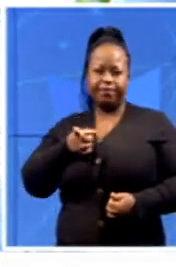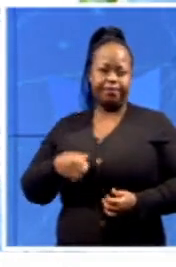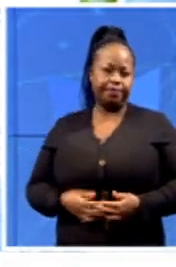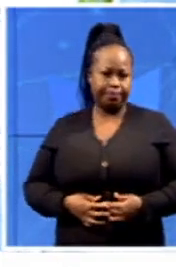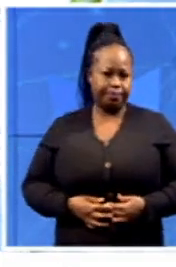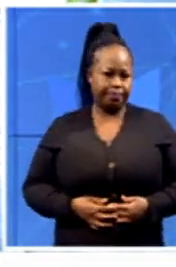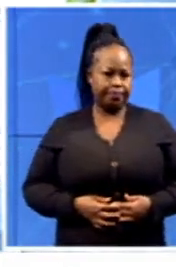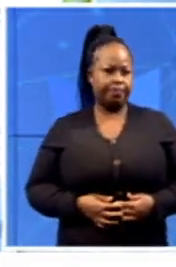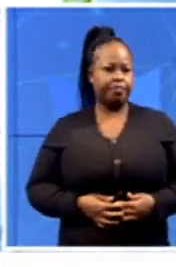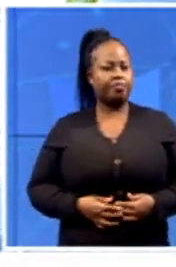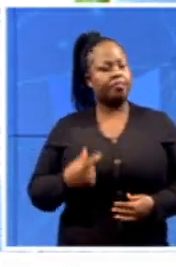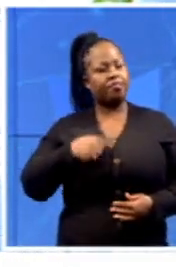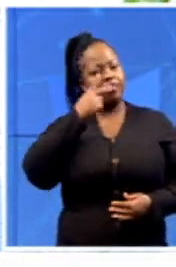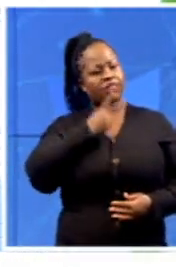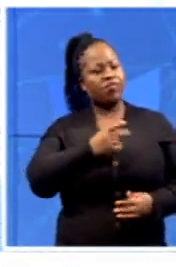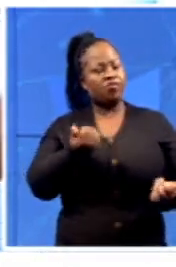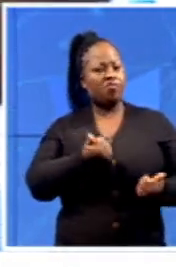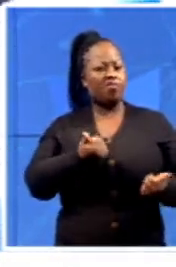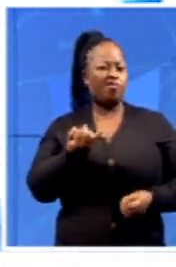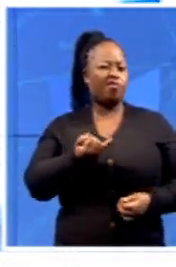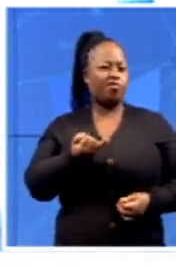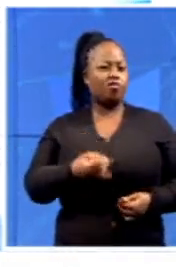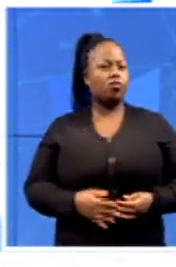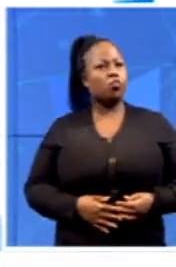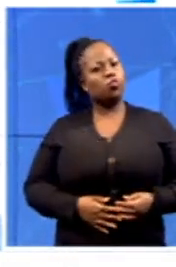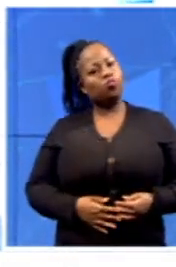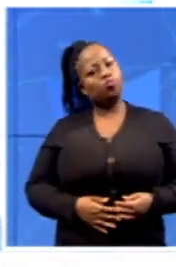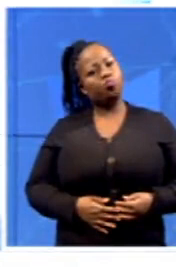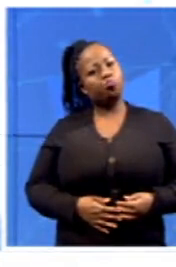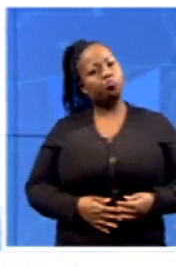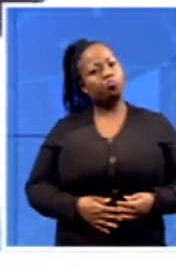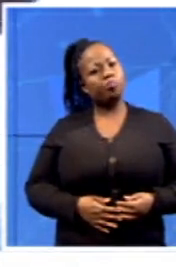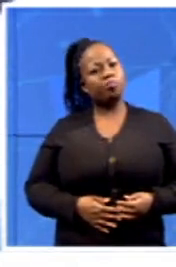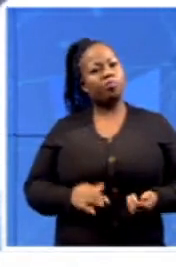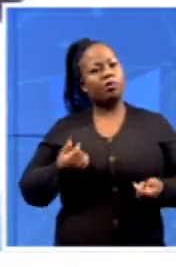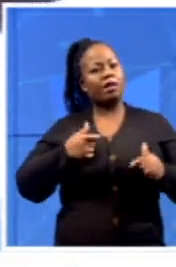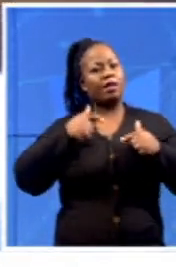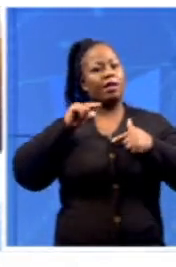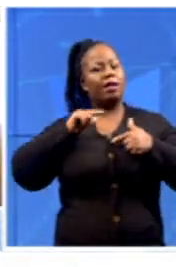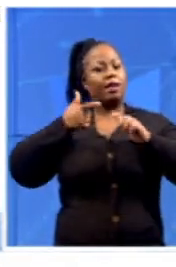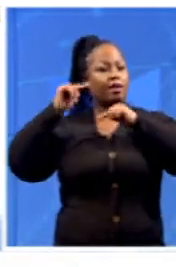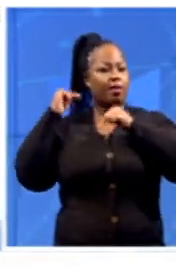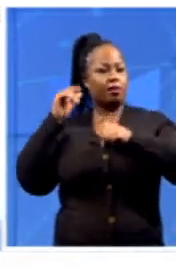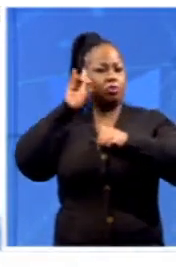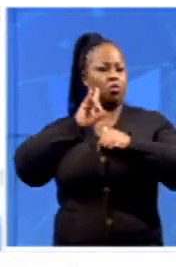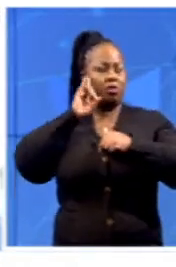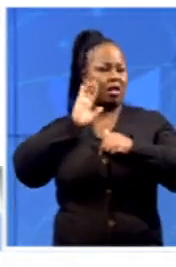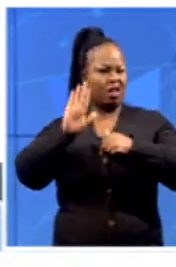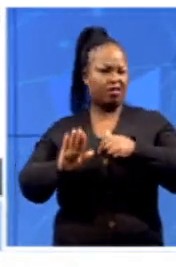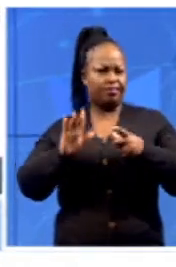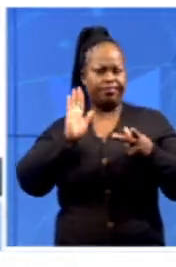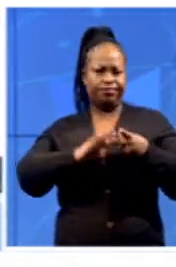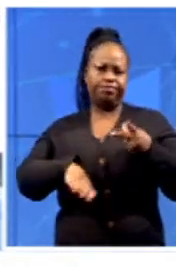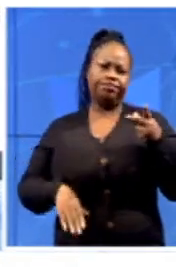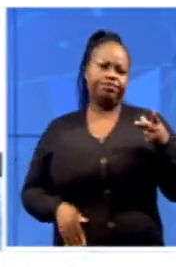display? I have seen, the likes of the great legacy hotels giving us great experiences, but